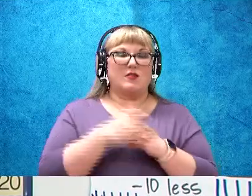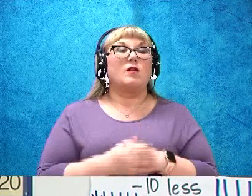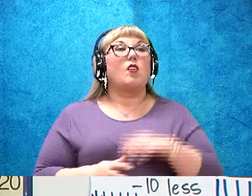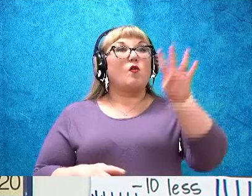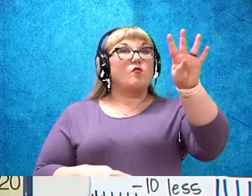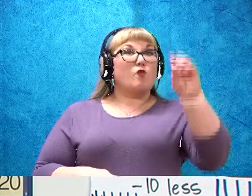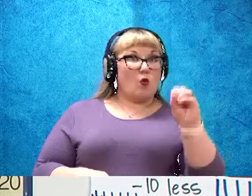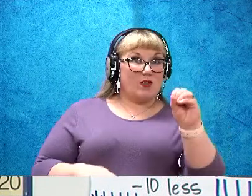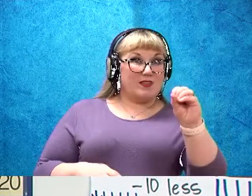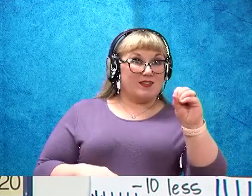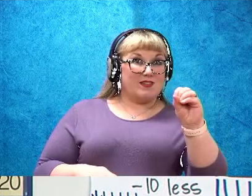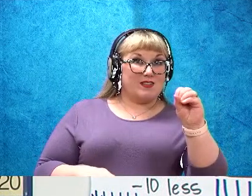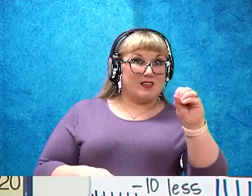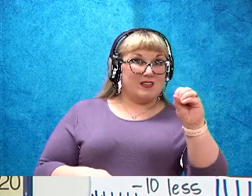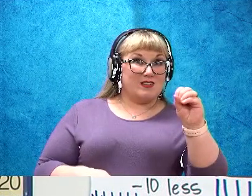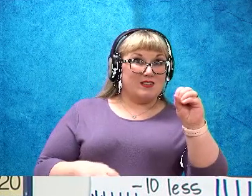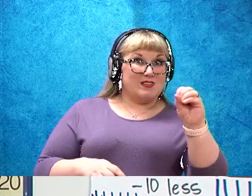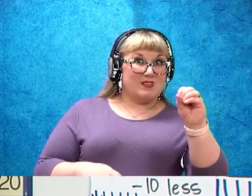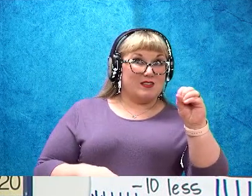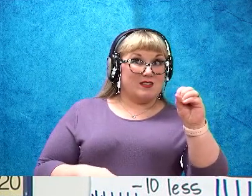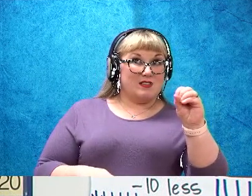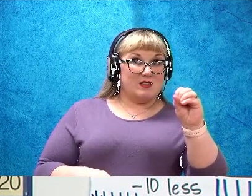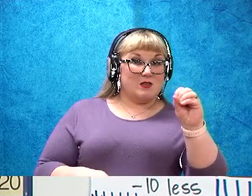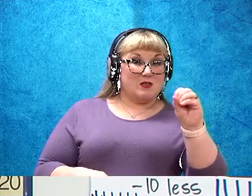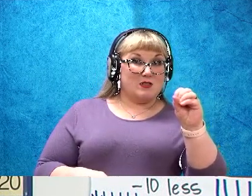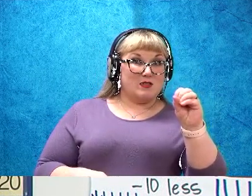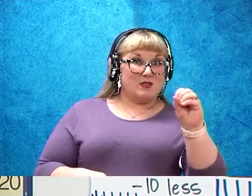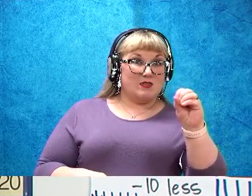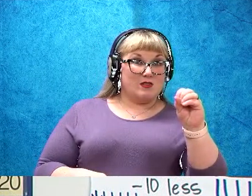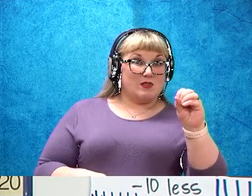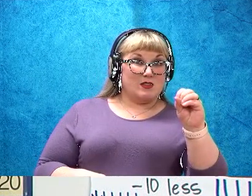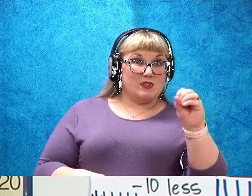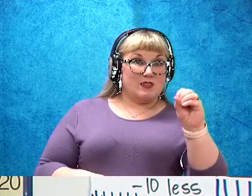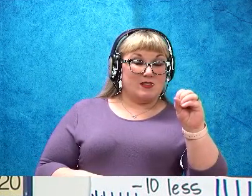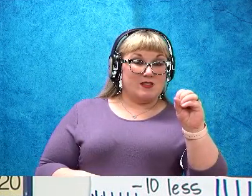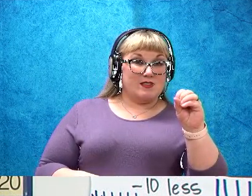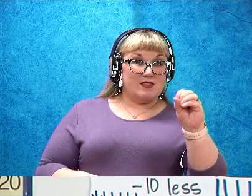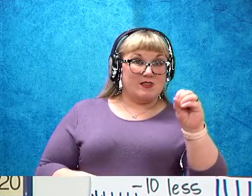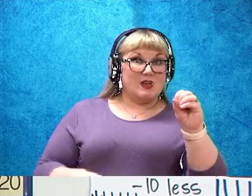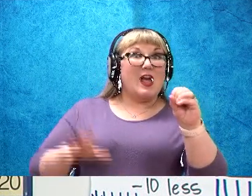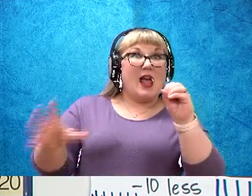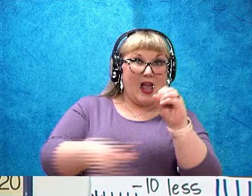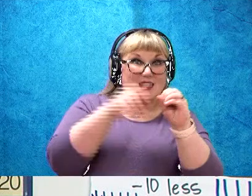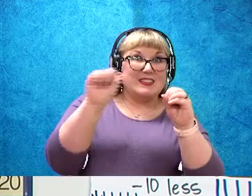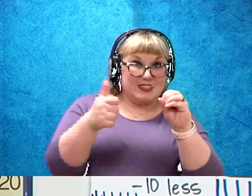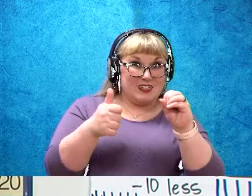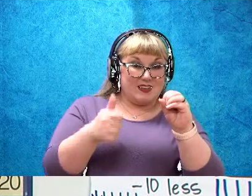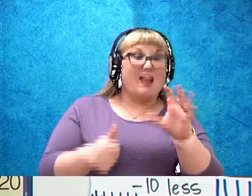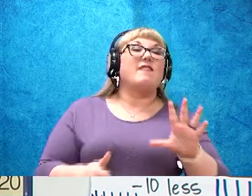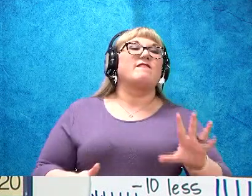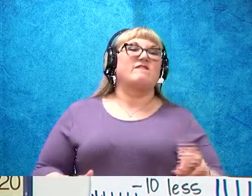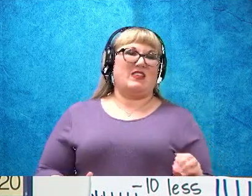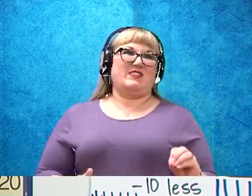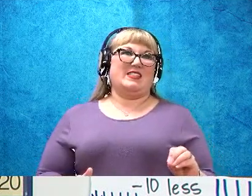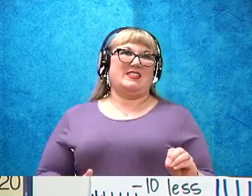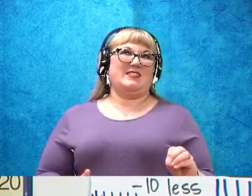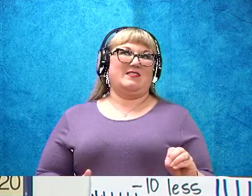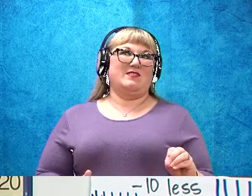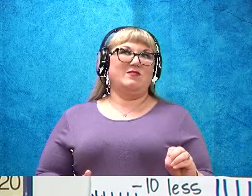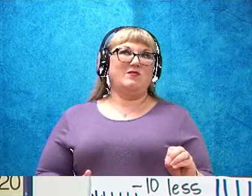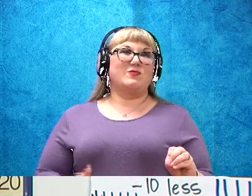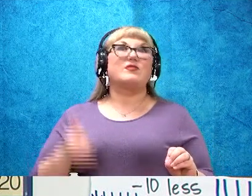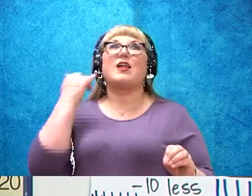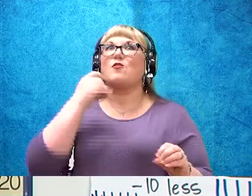40, counting by tens, 10 more will give us 50. If you got